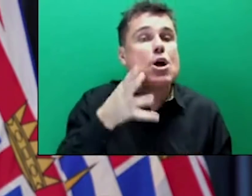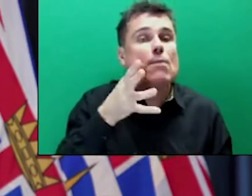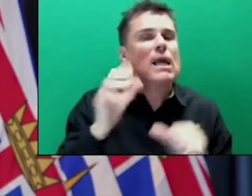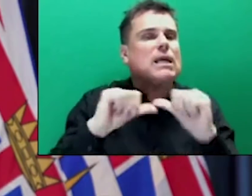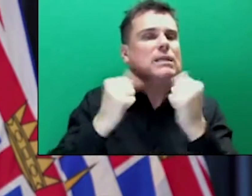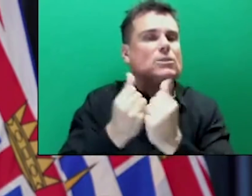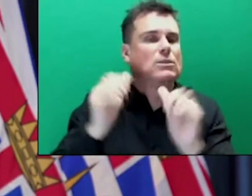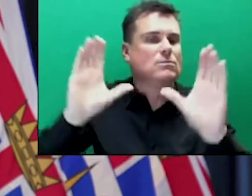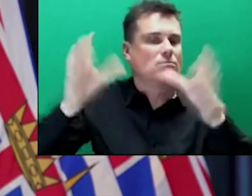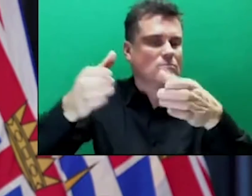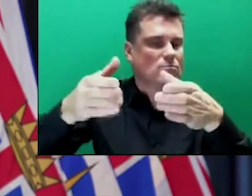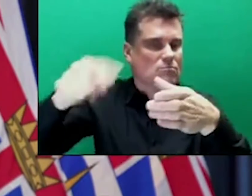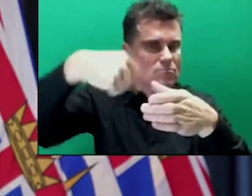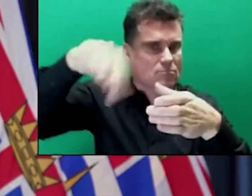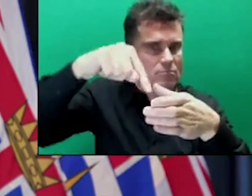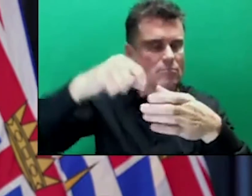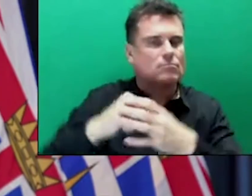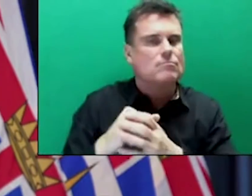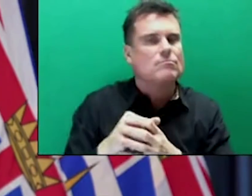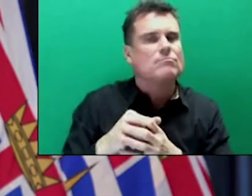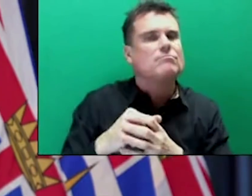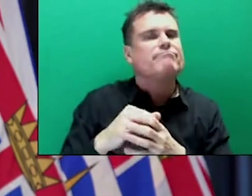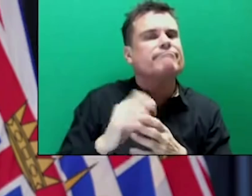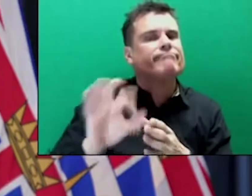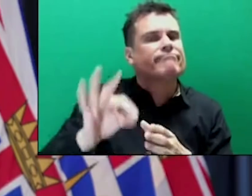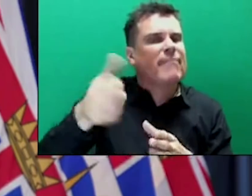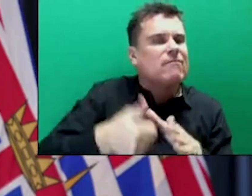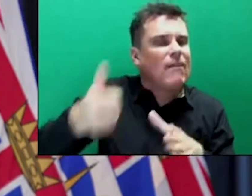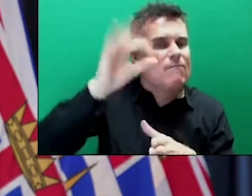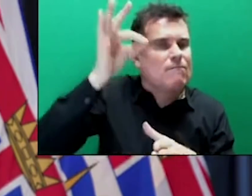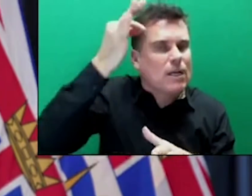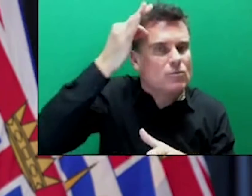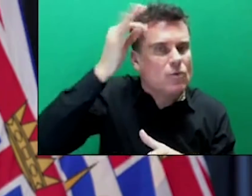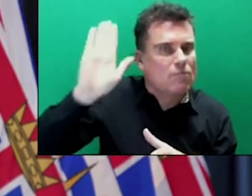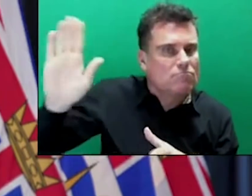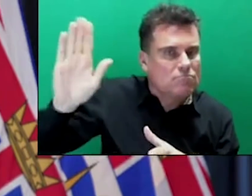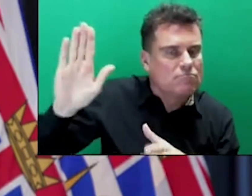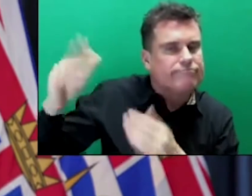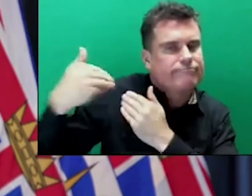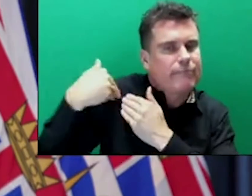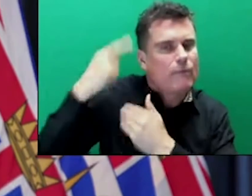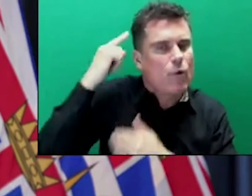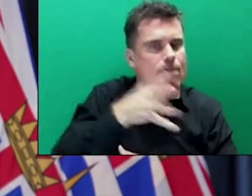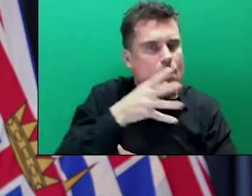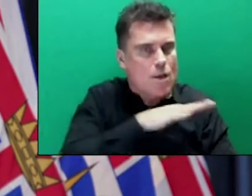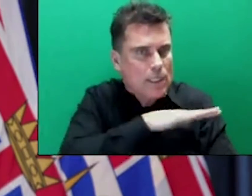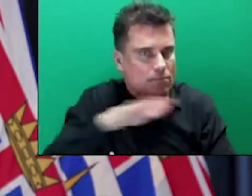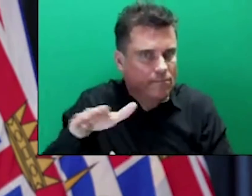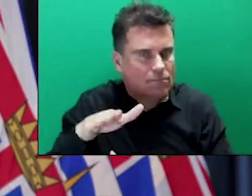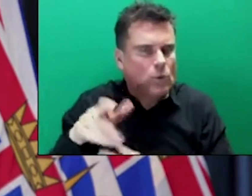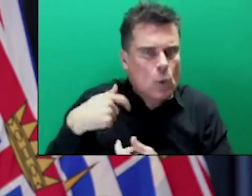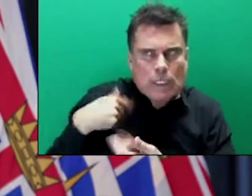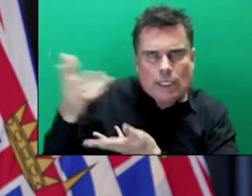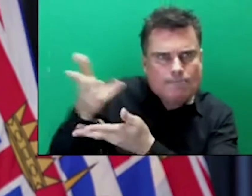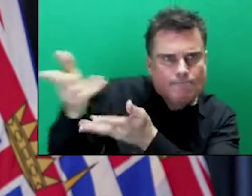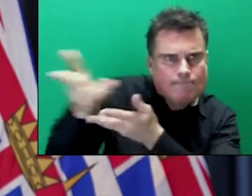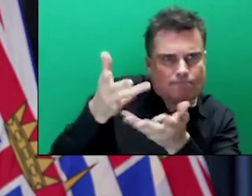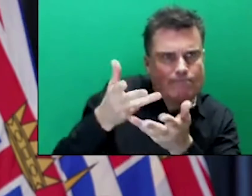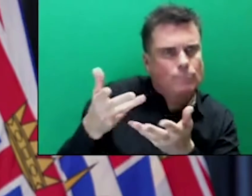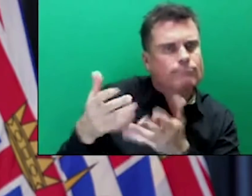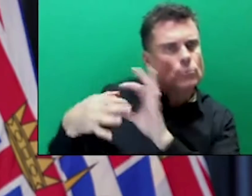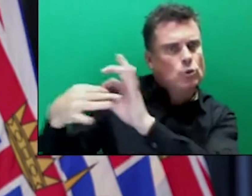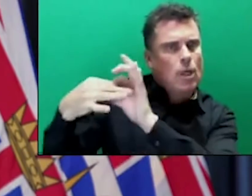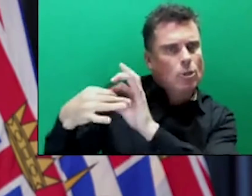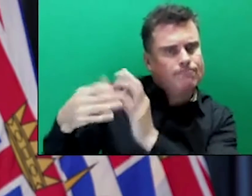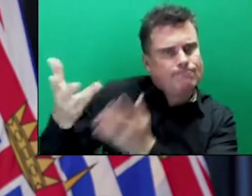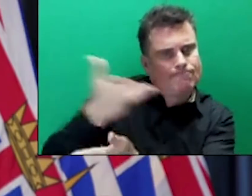of the appropriate measures are taken on this farm and the other farms here in British Columbia. That includes very strict